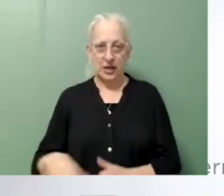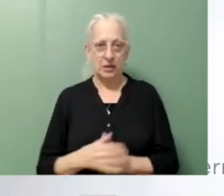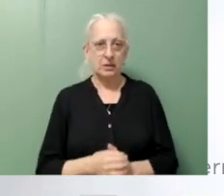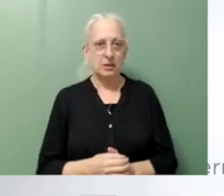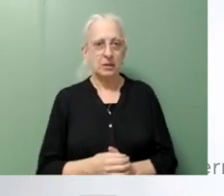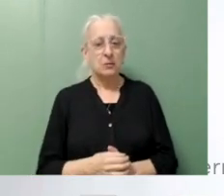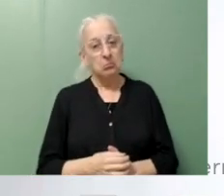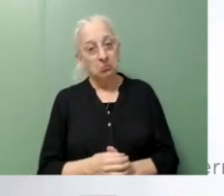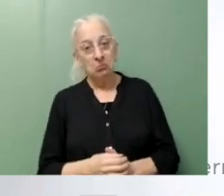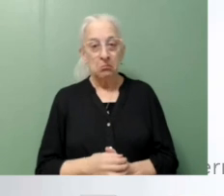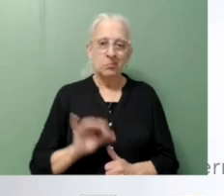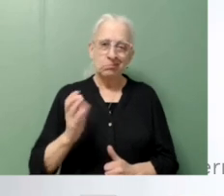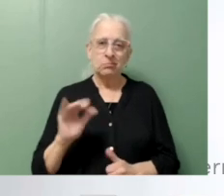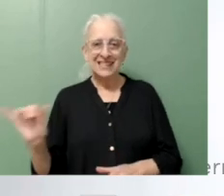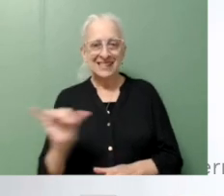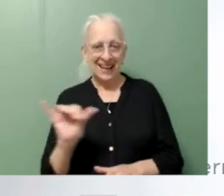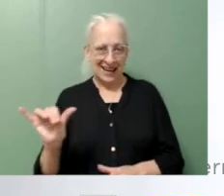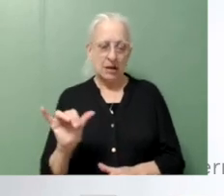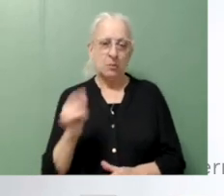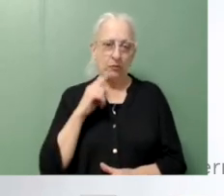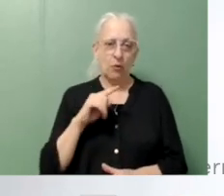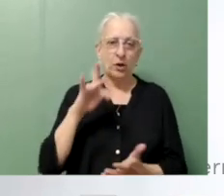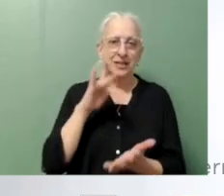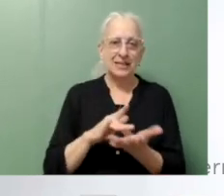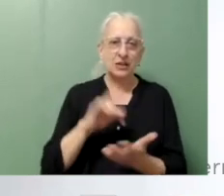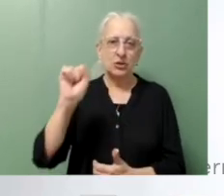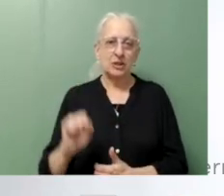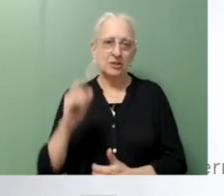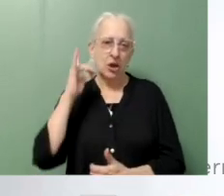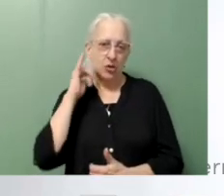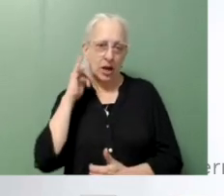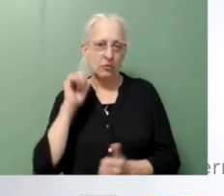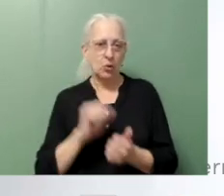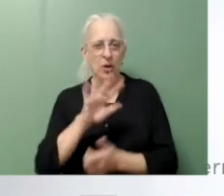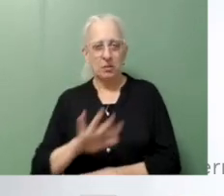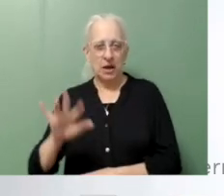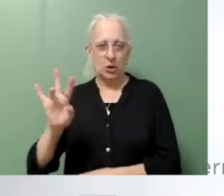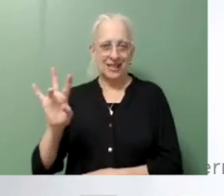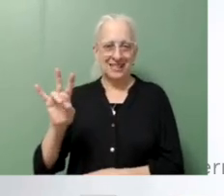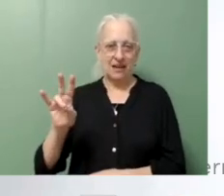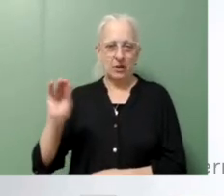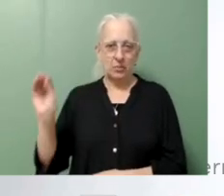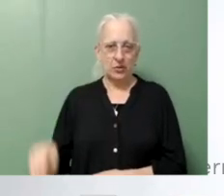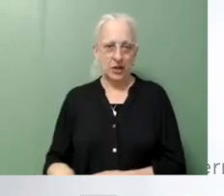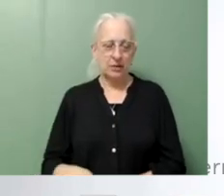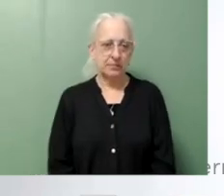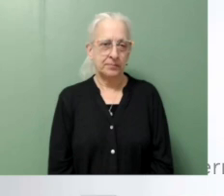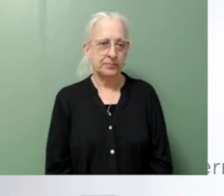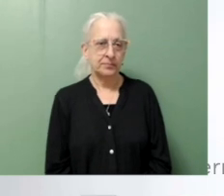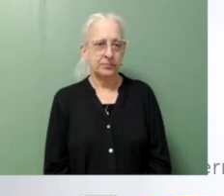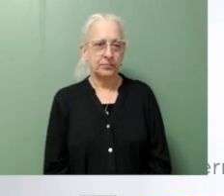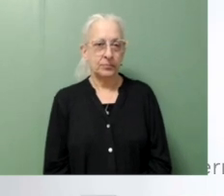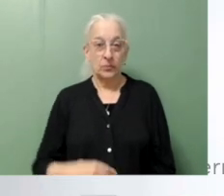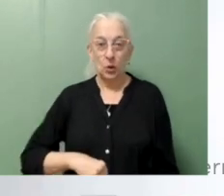was relatively the same in both Central and Southern California, with roughly 7%. The